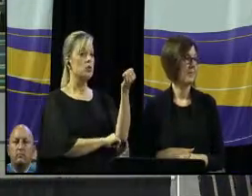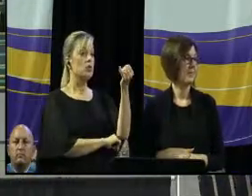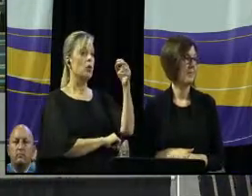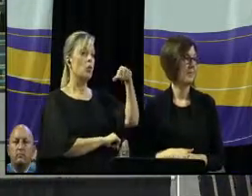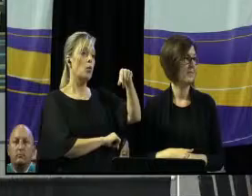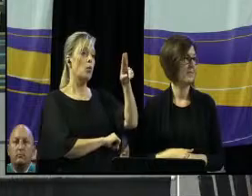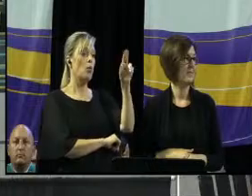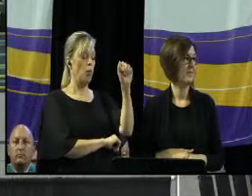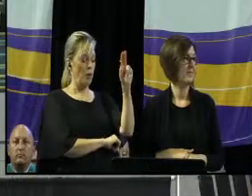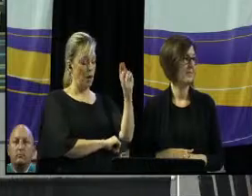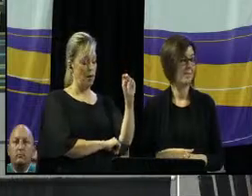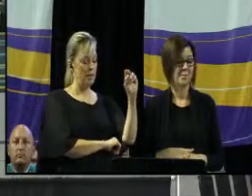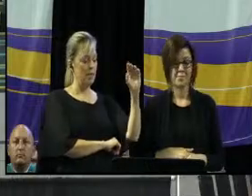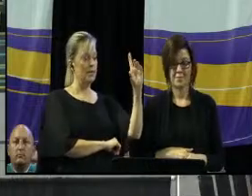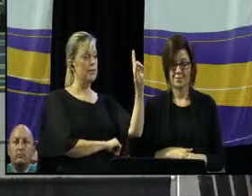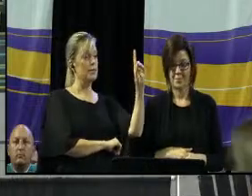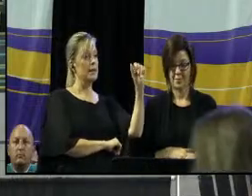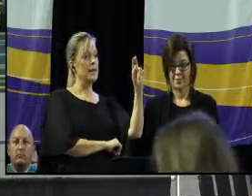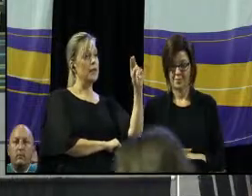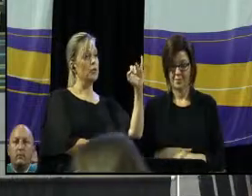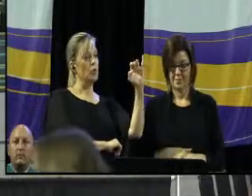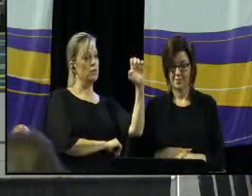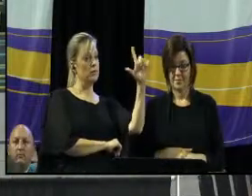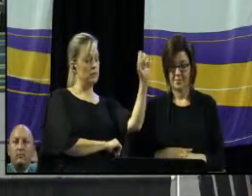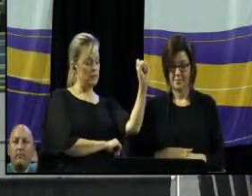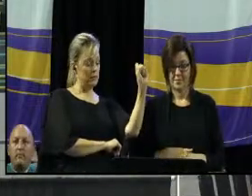Jaquan Amante Daniels.